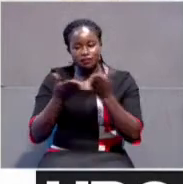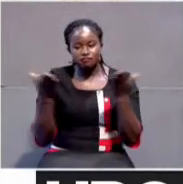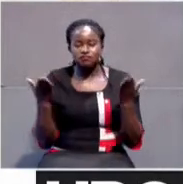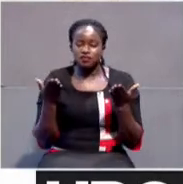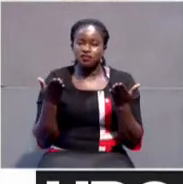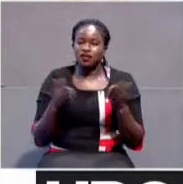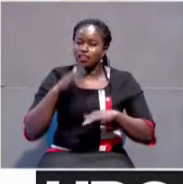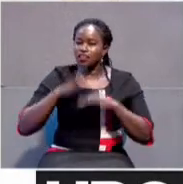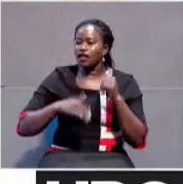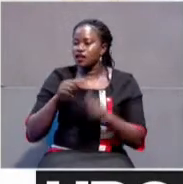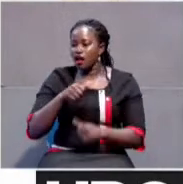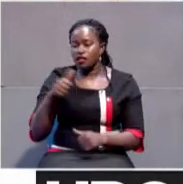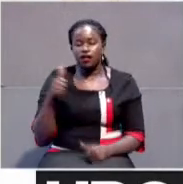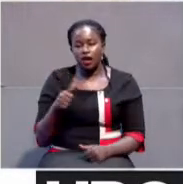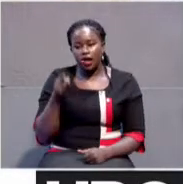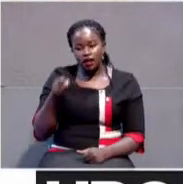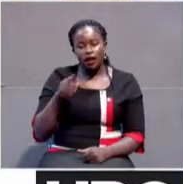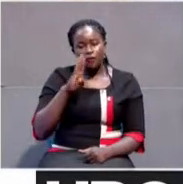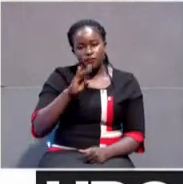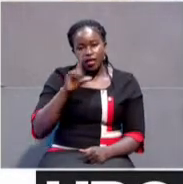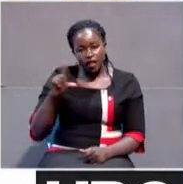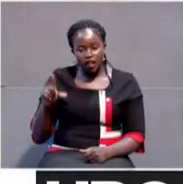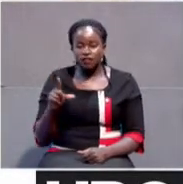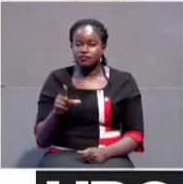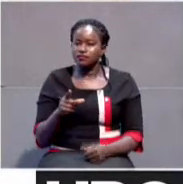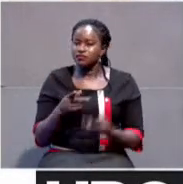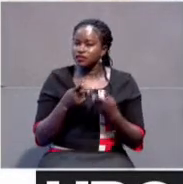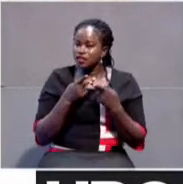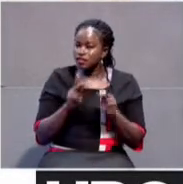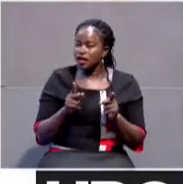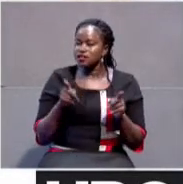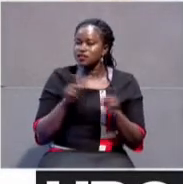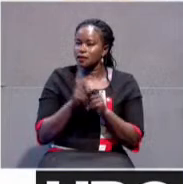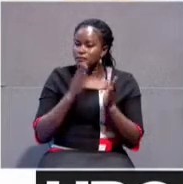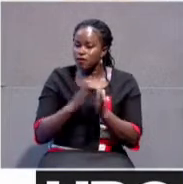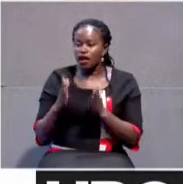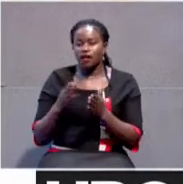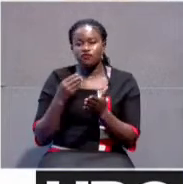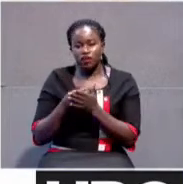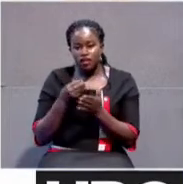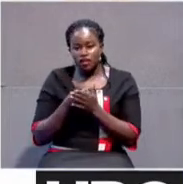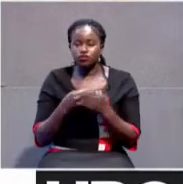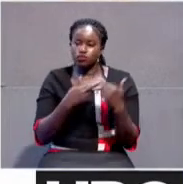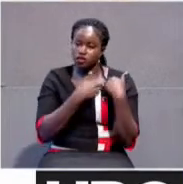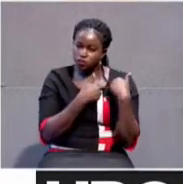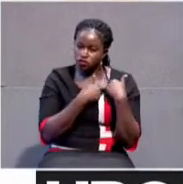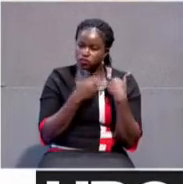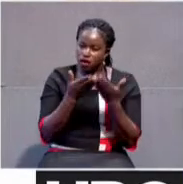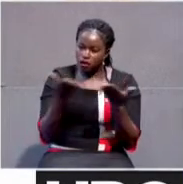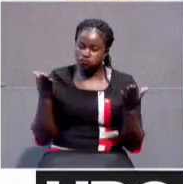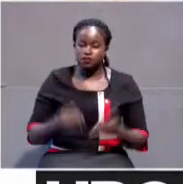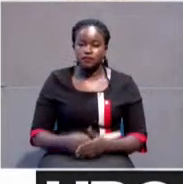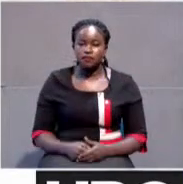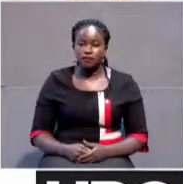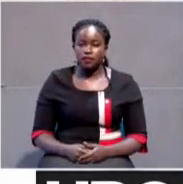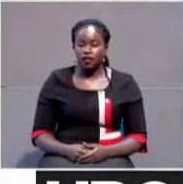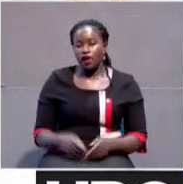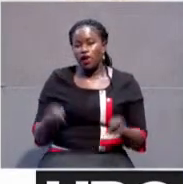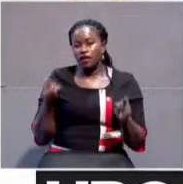before. These new concepts come with enormous financial responsibilities and also